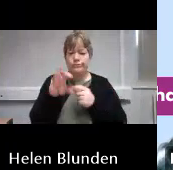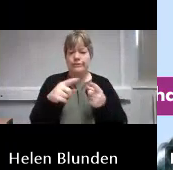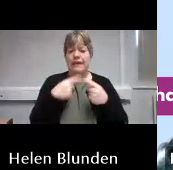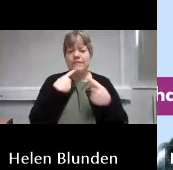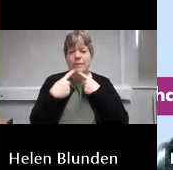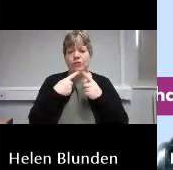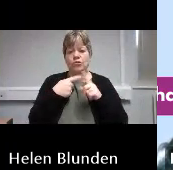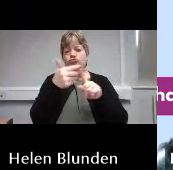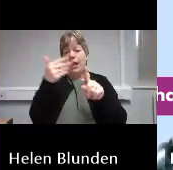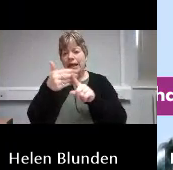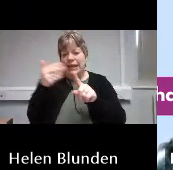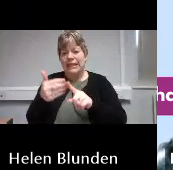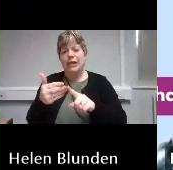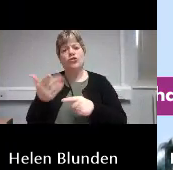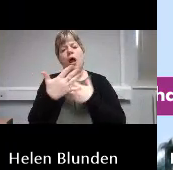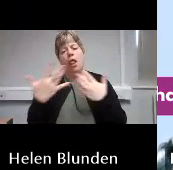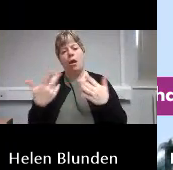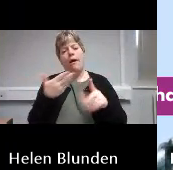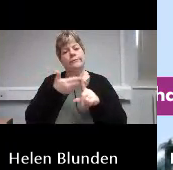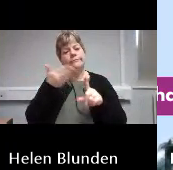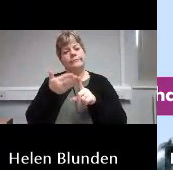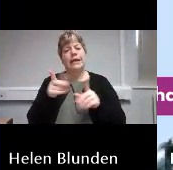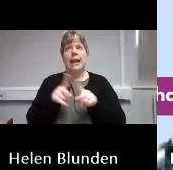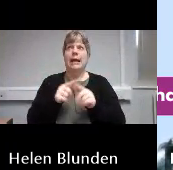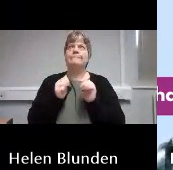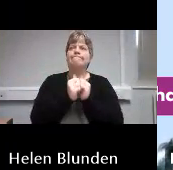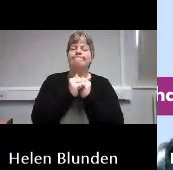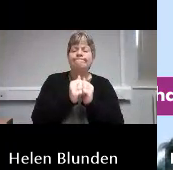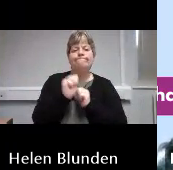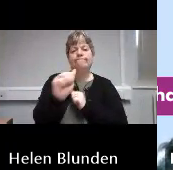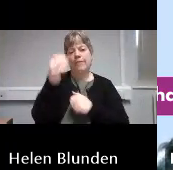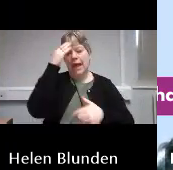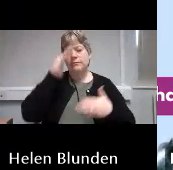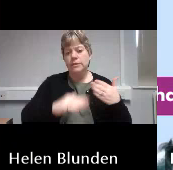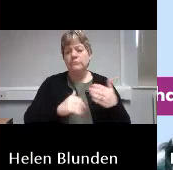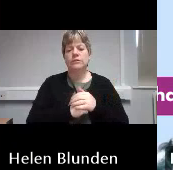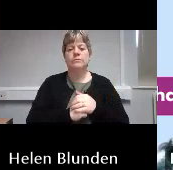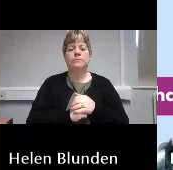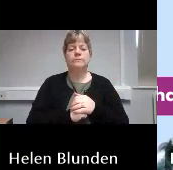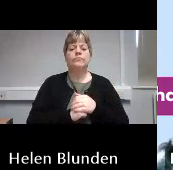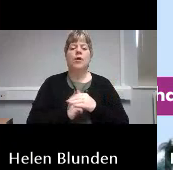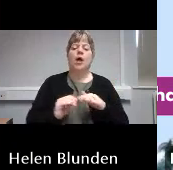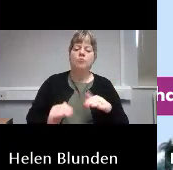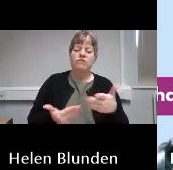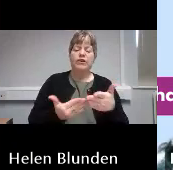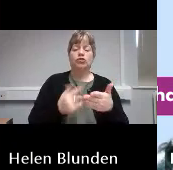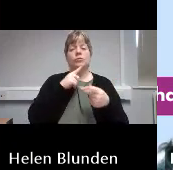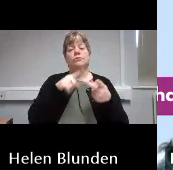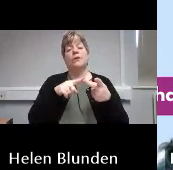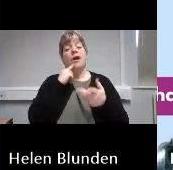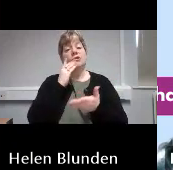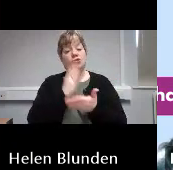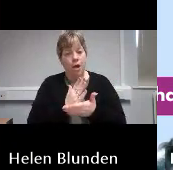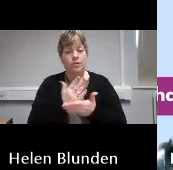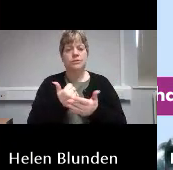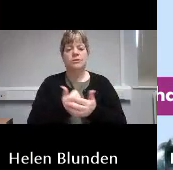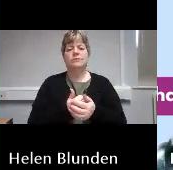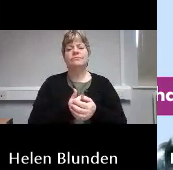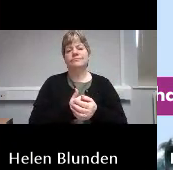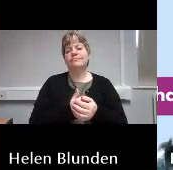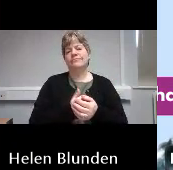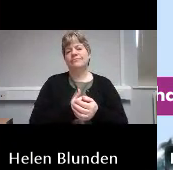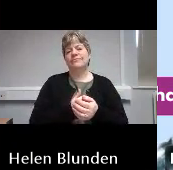Recognition, I think, comes up a lot. That validating people's experiences. Provision, trust. Yes,